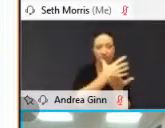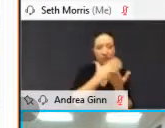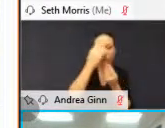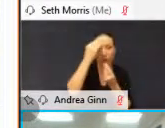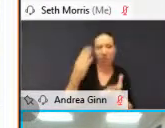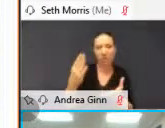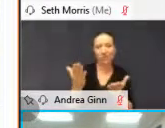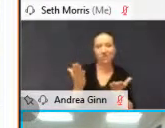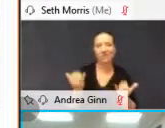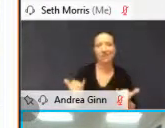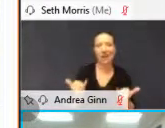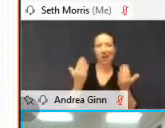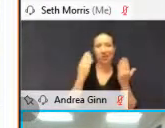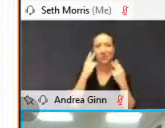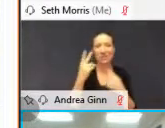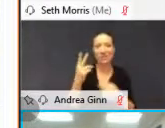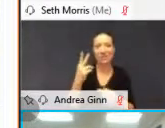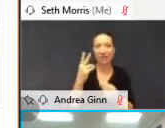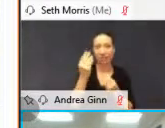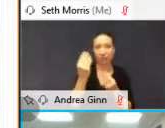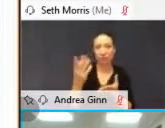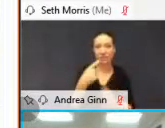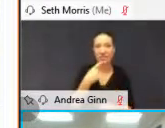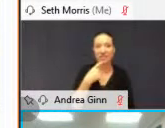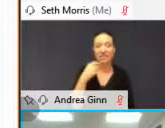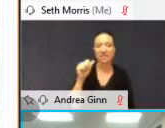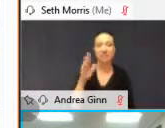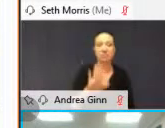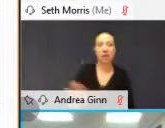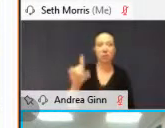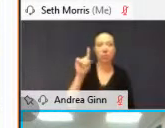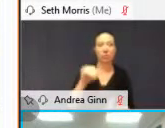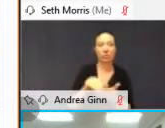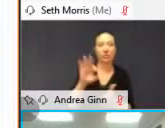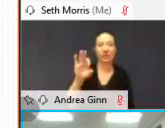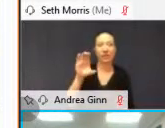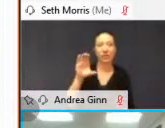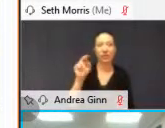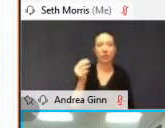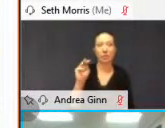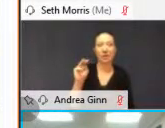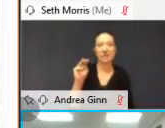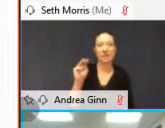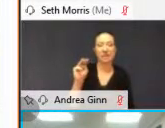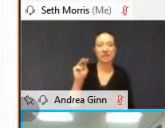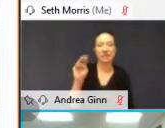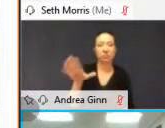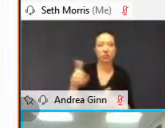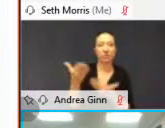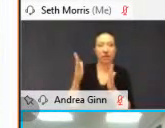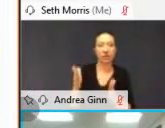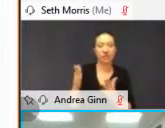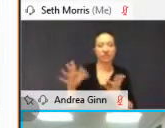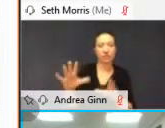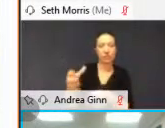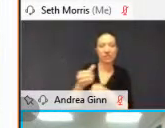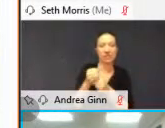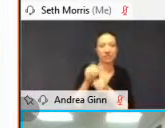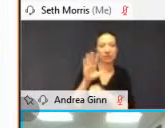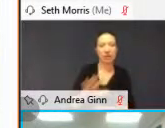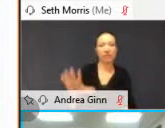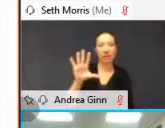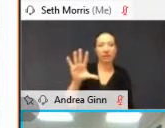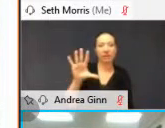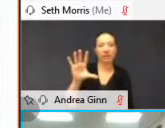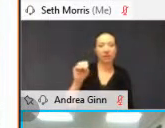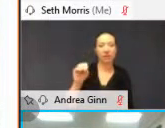that the data would indicate that about 1,900 New Mexican providers have received about $540 million in